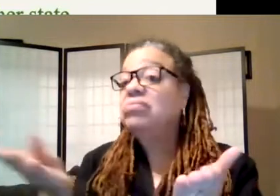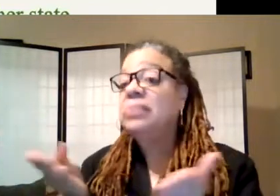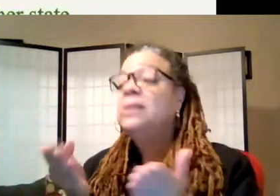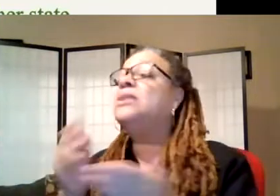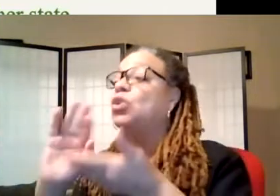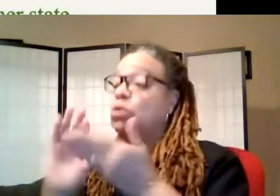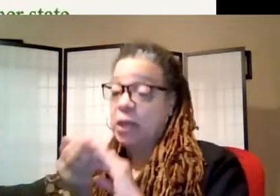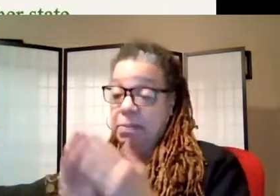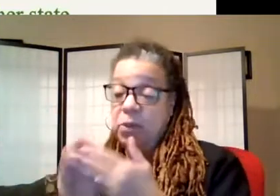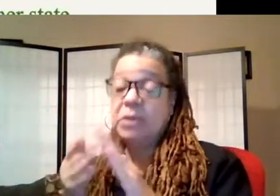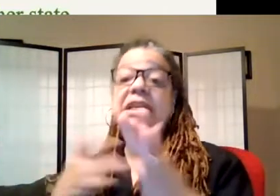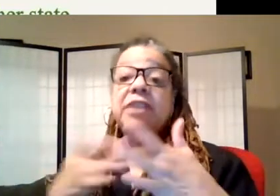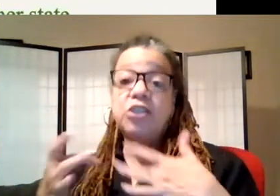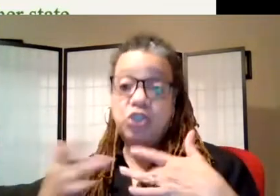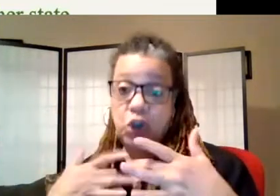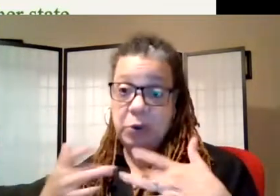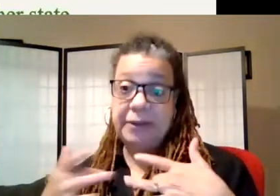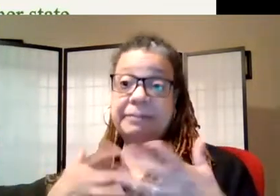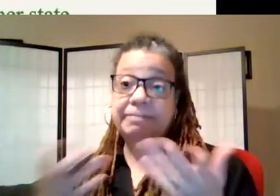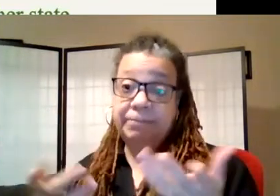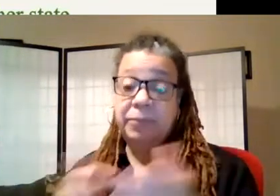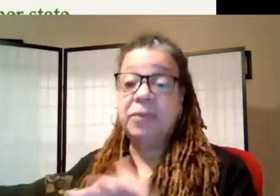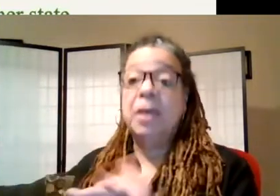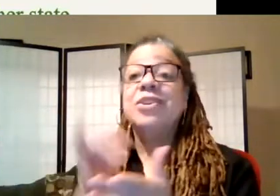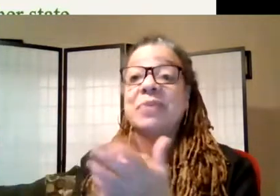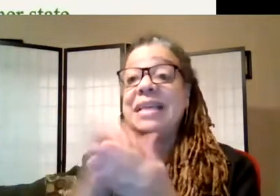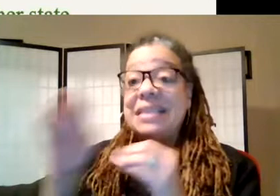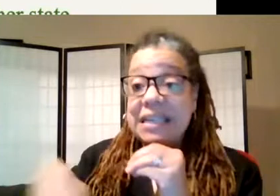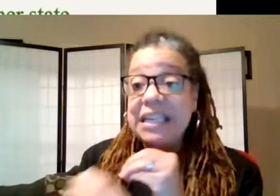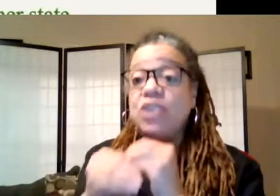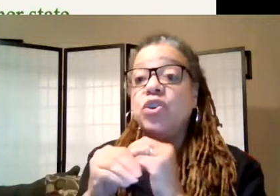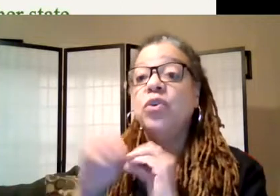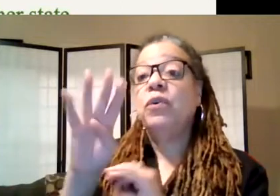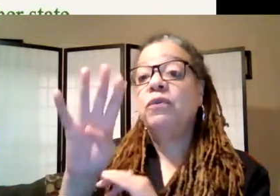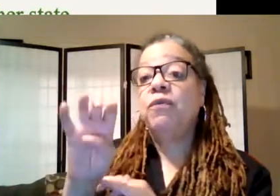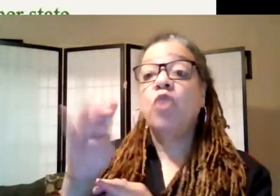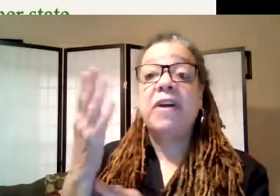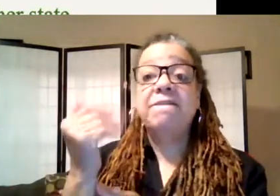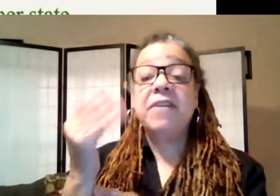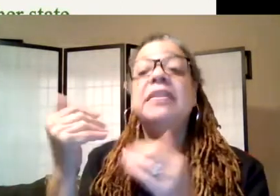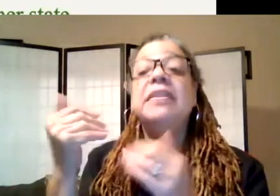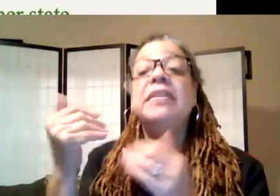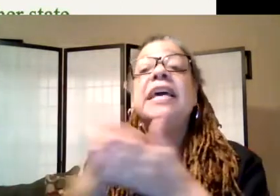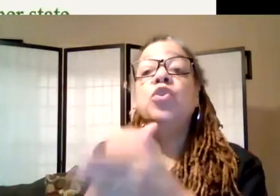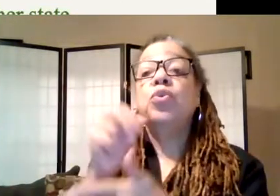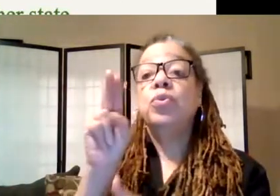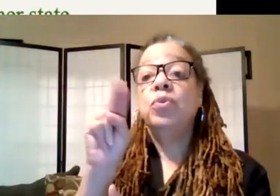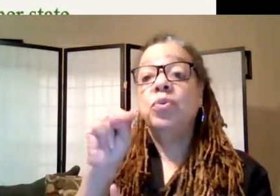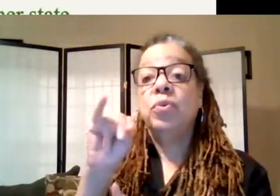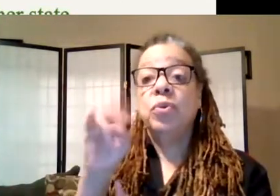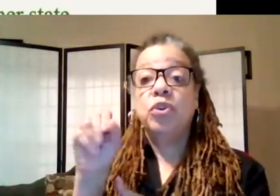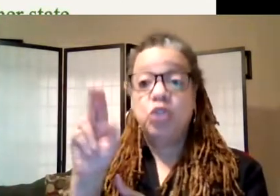concern. So that's going to be at least an additional 450 new union jobs for SEIU 1000 and the